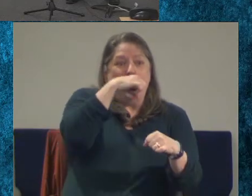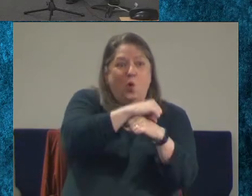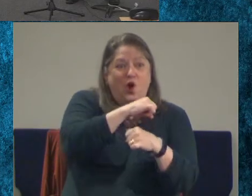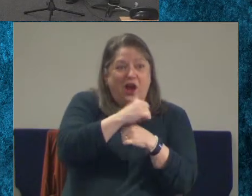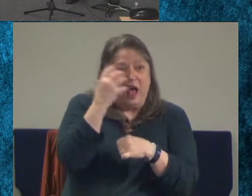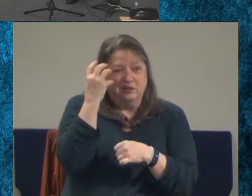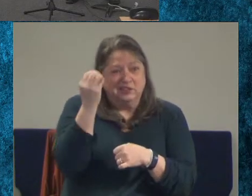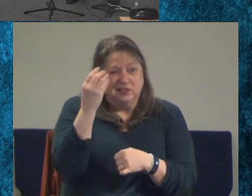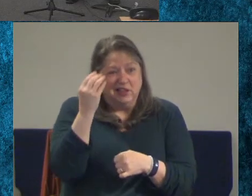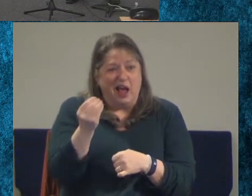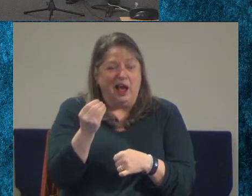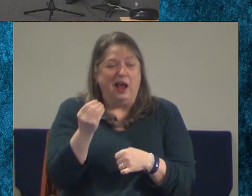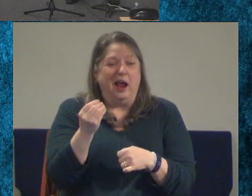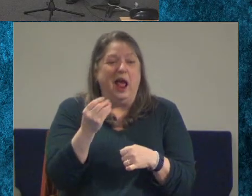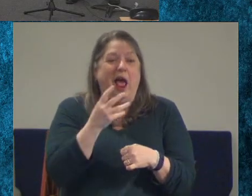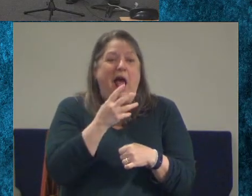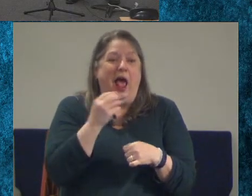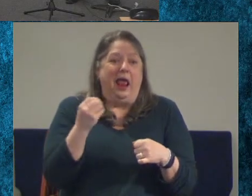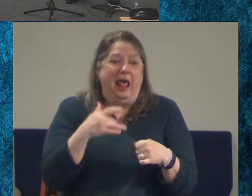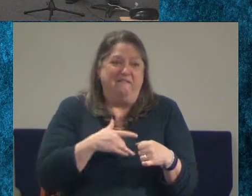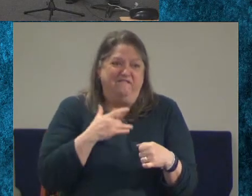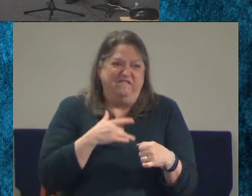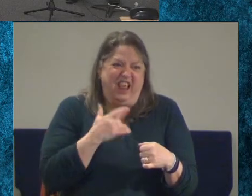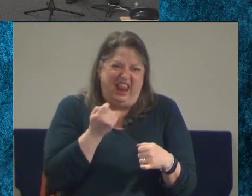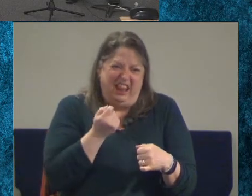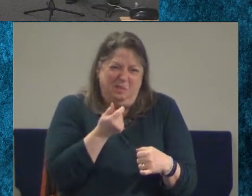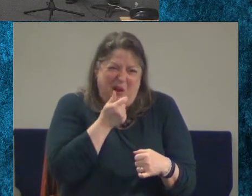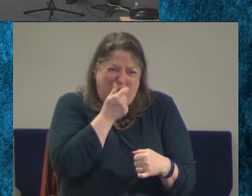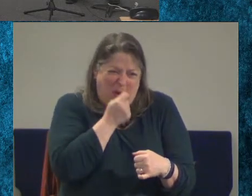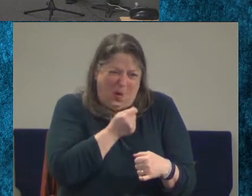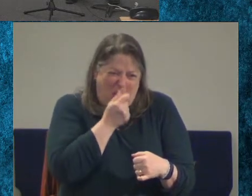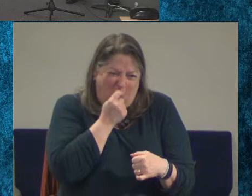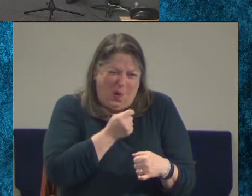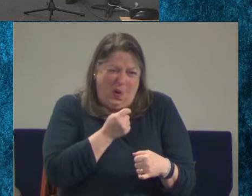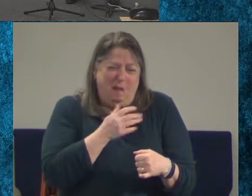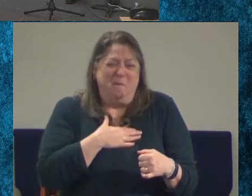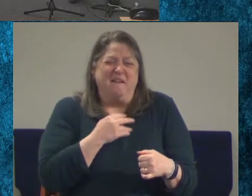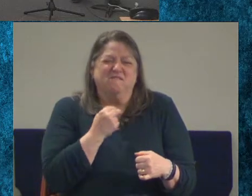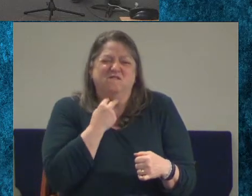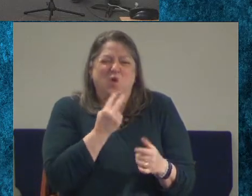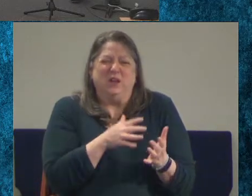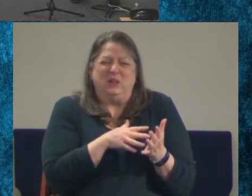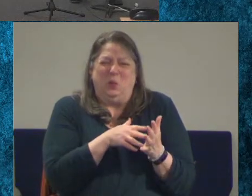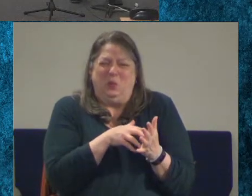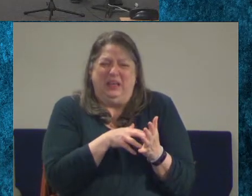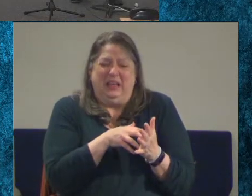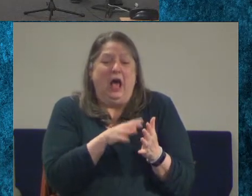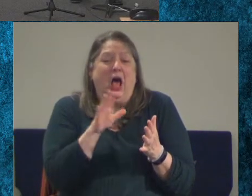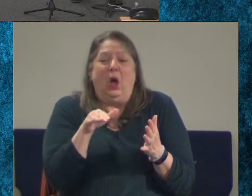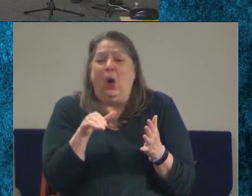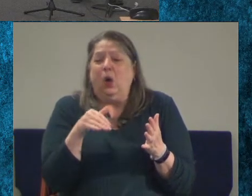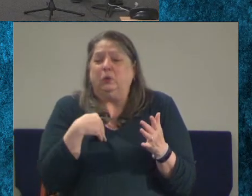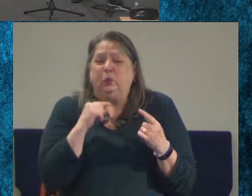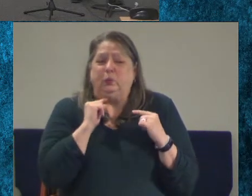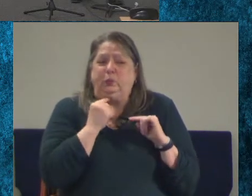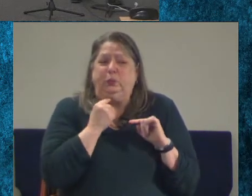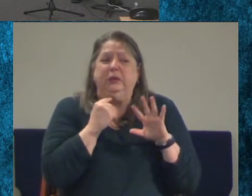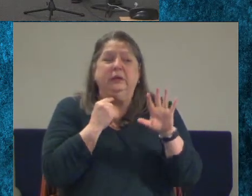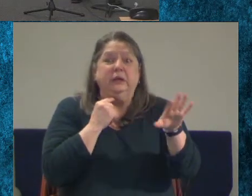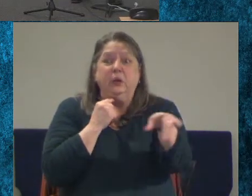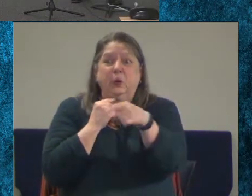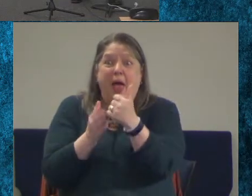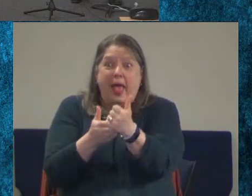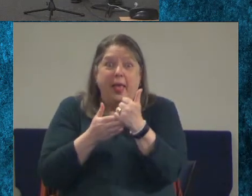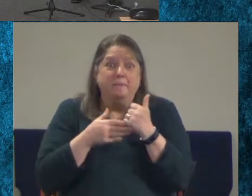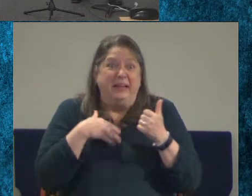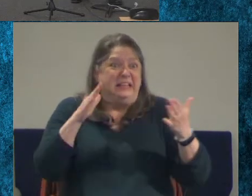evidently didn't have enough covering on. This morning woke up with a little bit of congestion, sore throat, so you're going to cover for